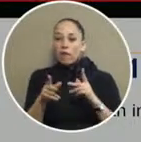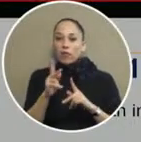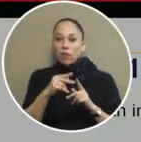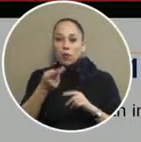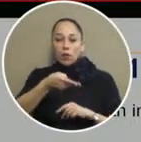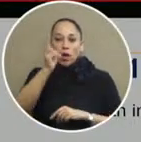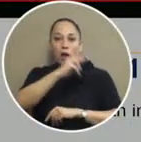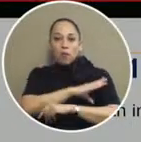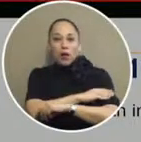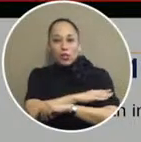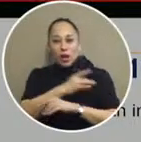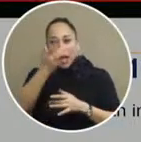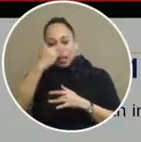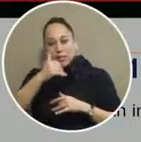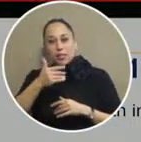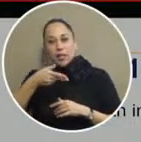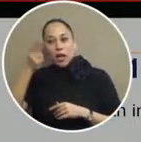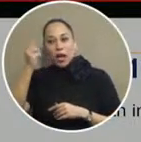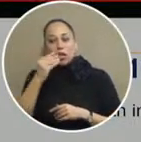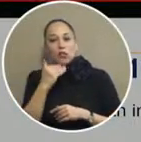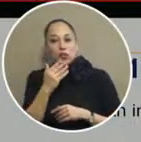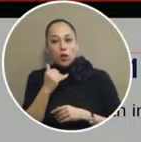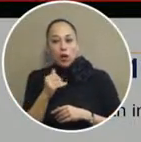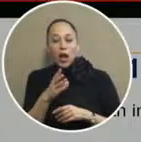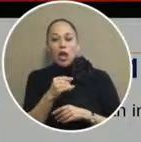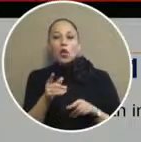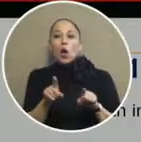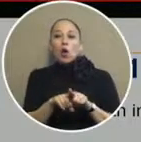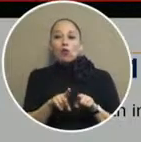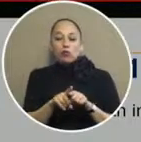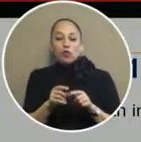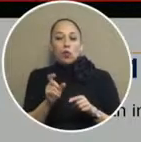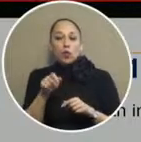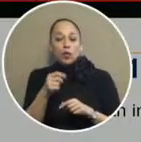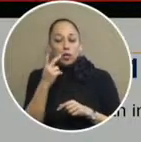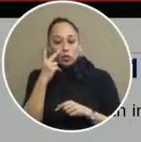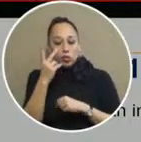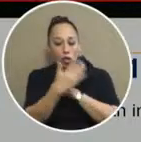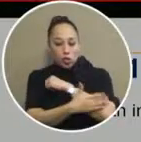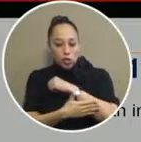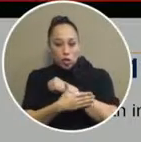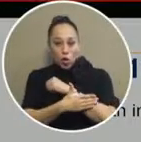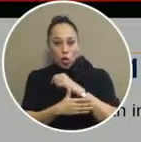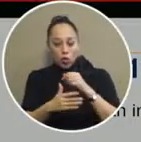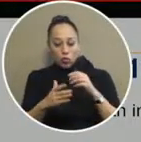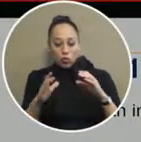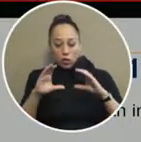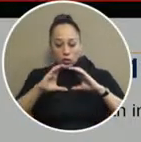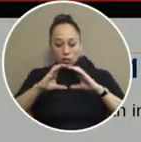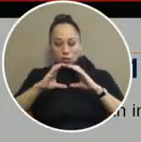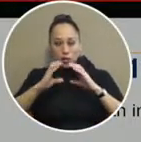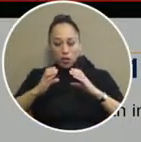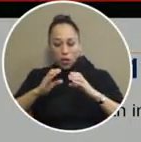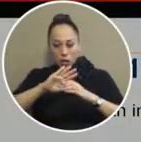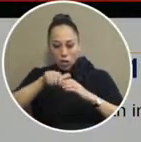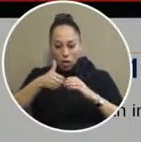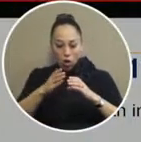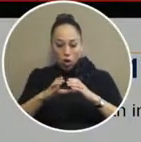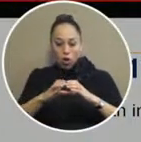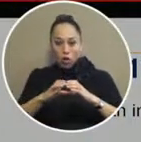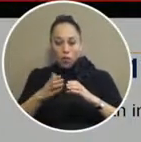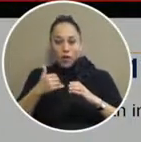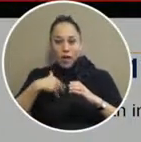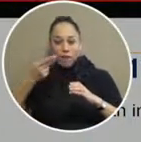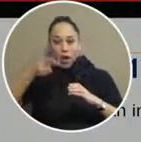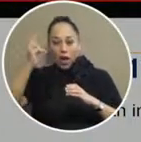and diabetes. We know that also looking at the country as a whole, we have diabetes